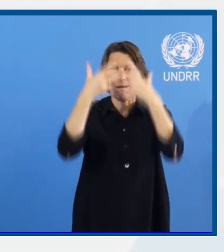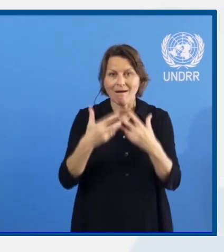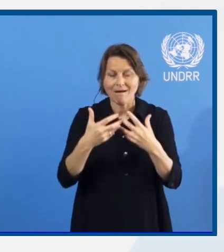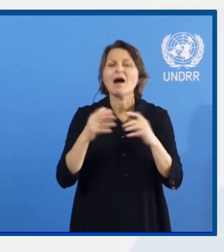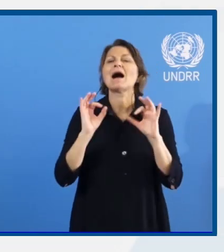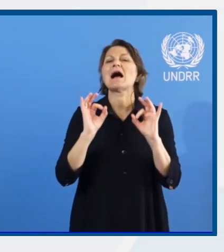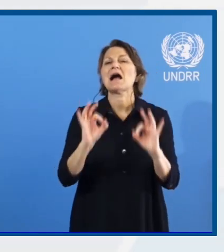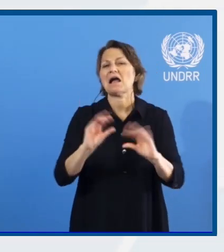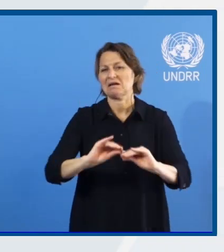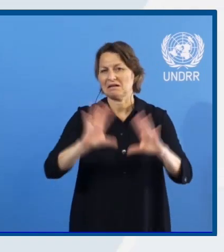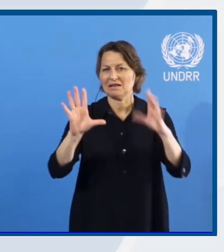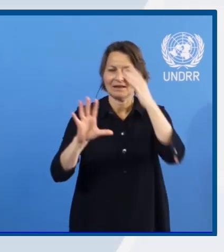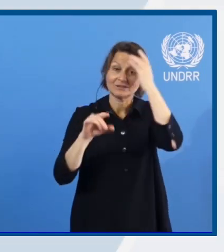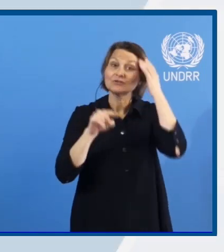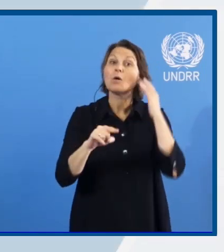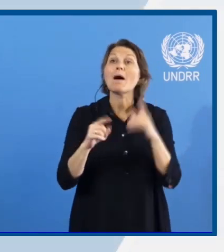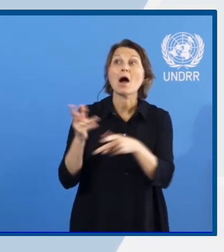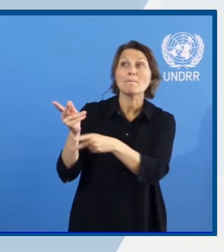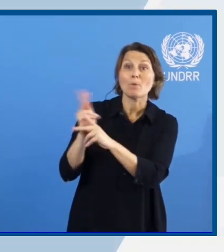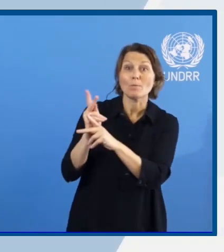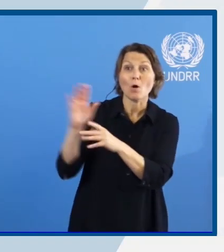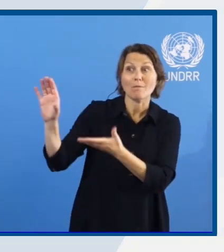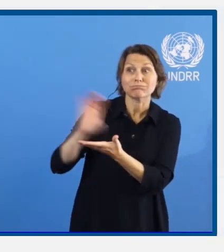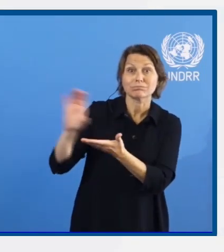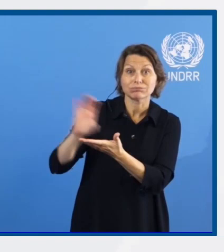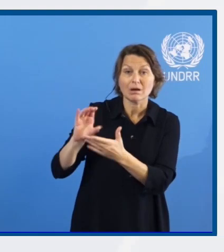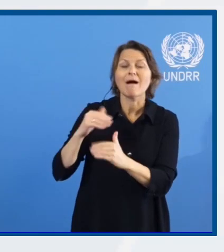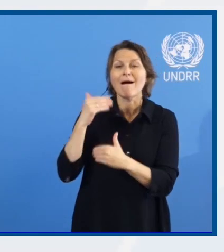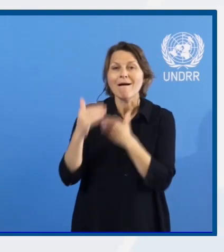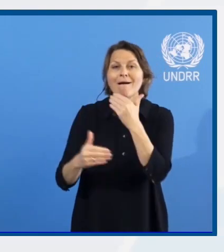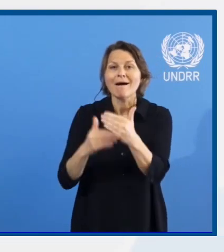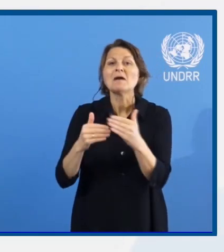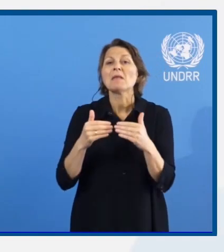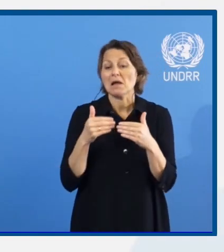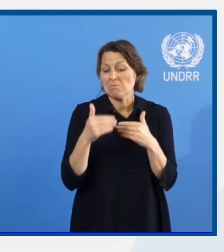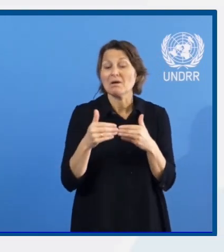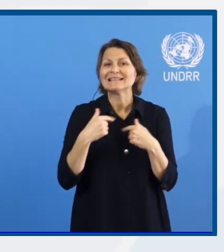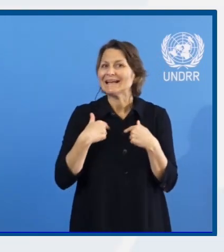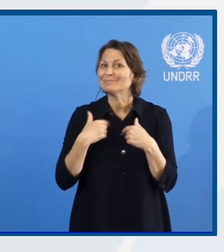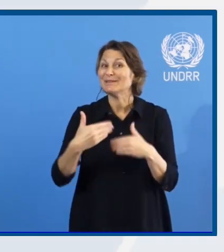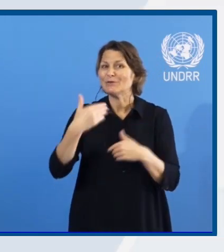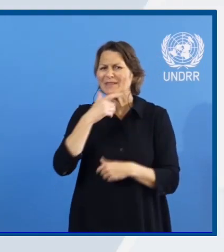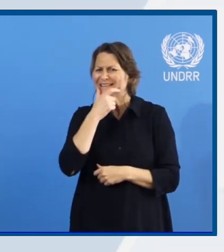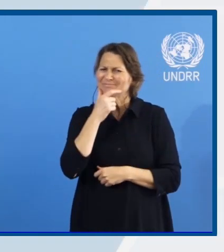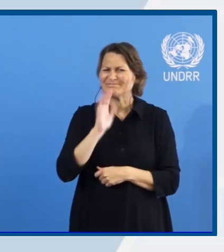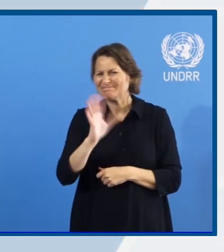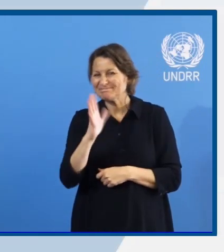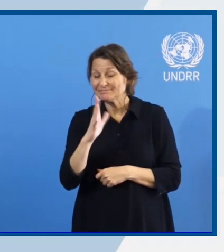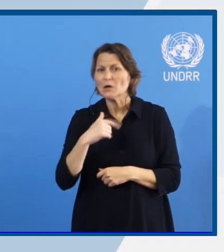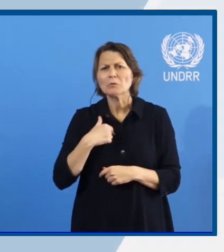by the MSMEs through a private sector intermediary was not initially as strong as we